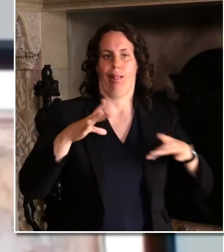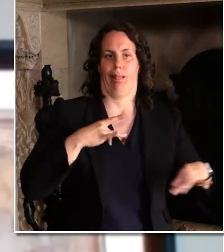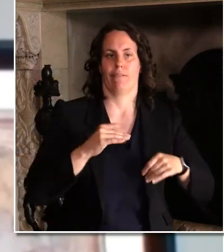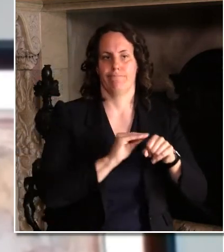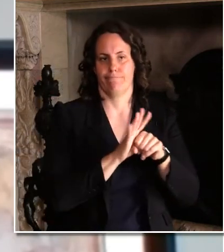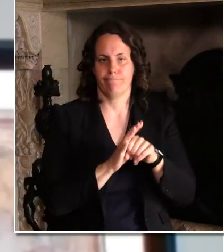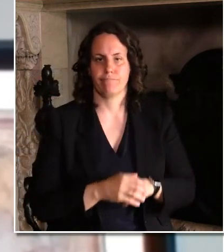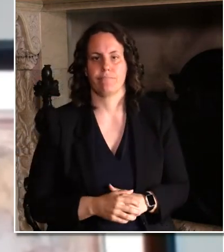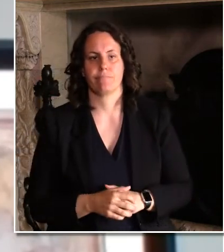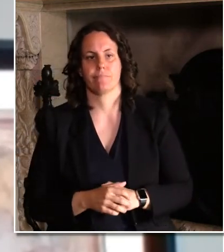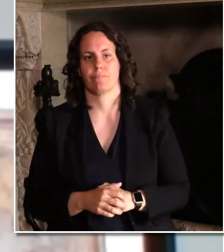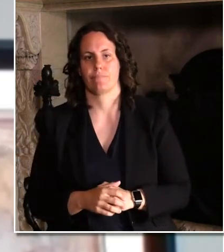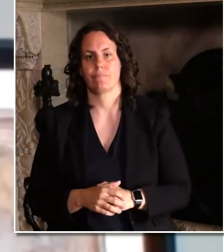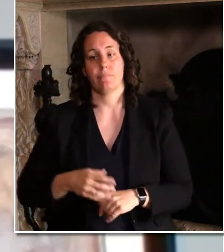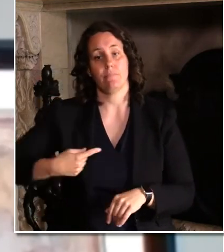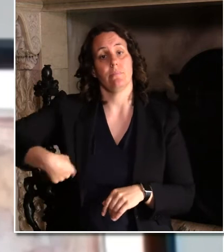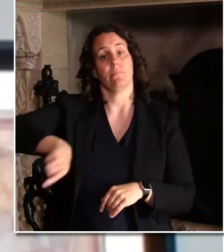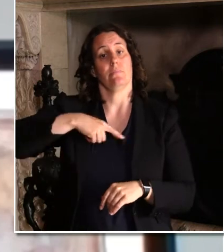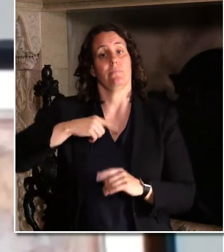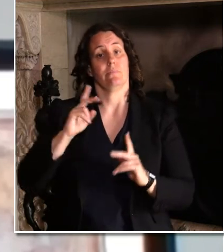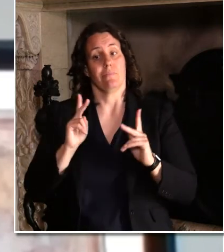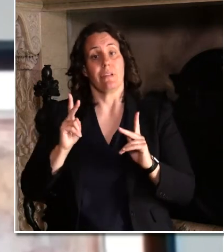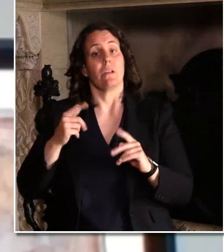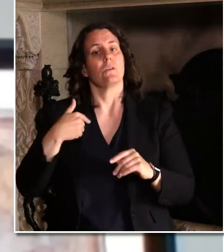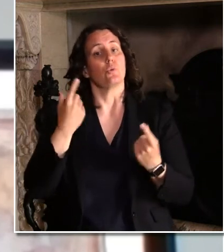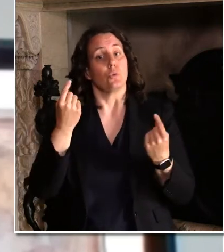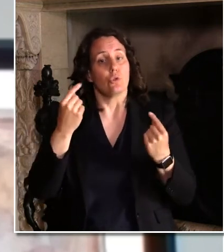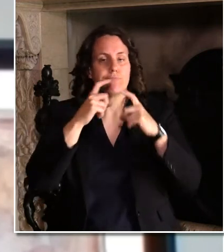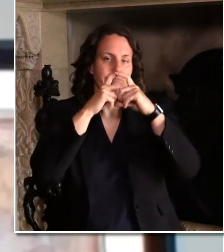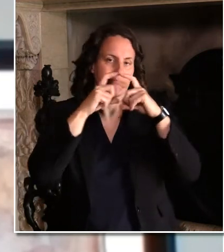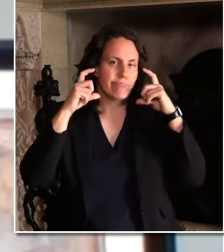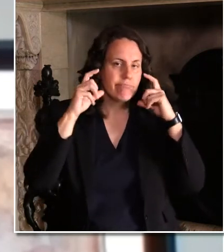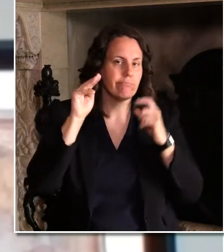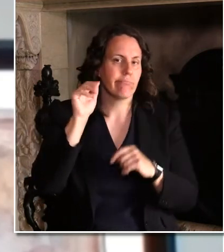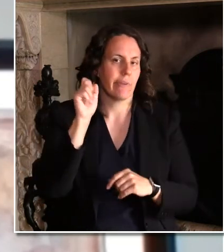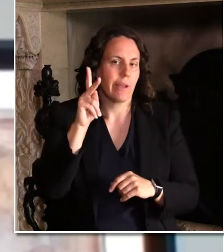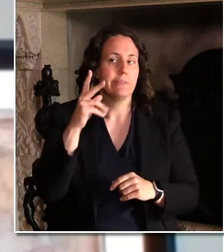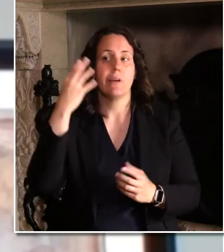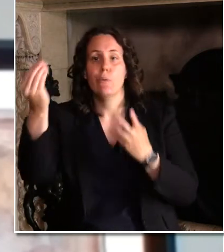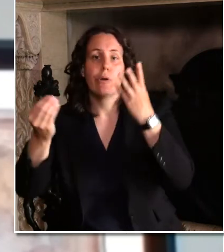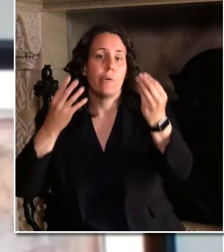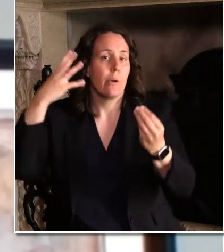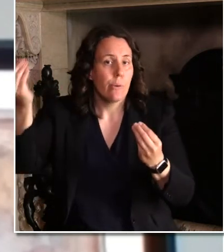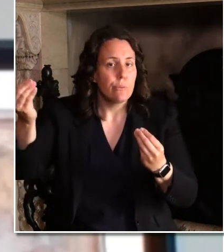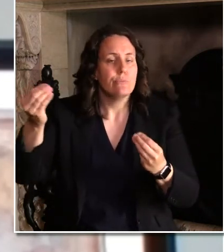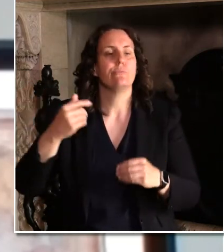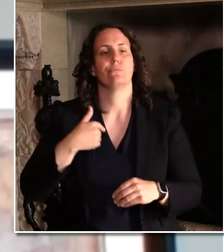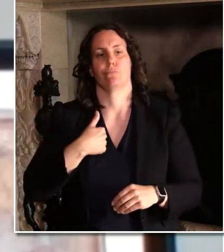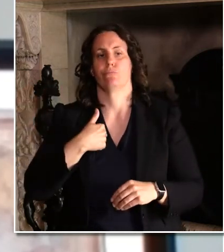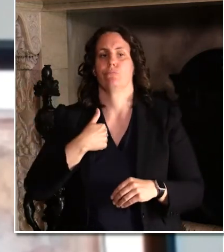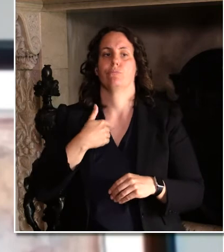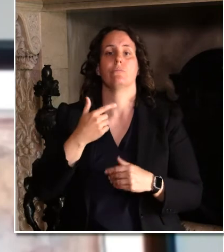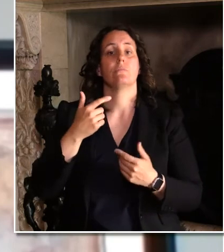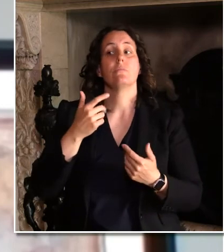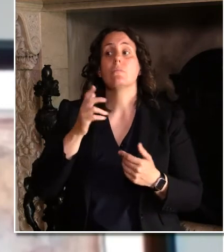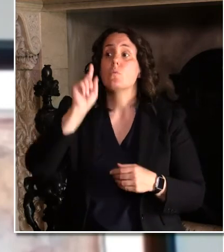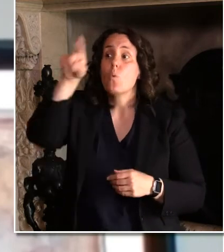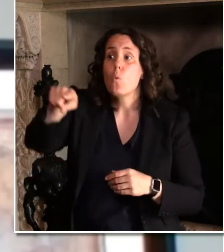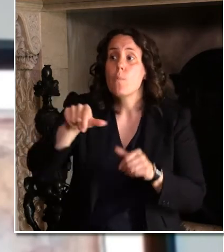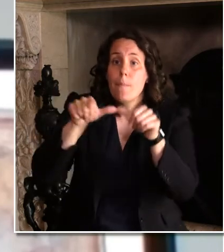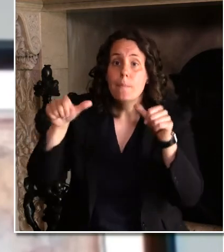sick. They also want to know that the government is providing the funding and resources needed to us as their healthcare providers to be able to do